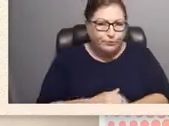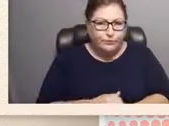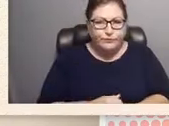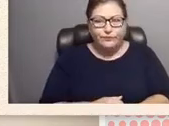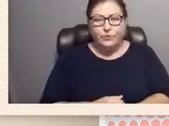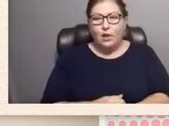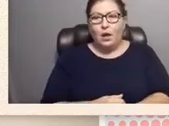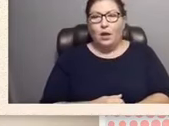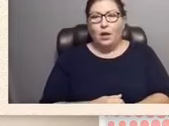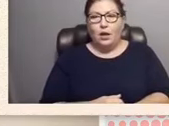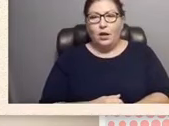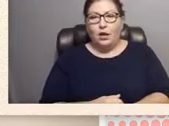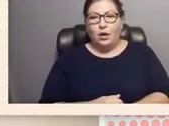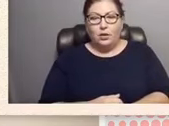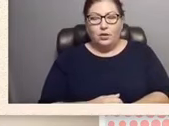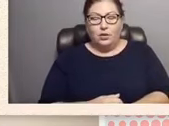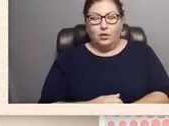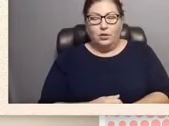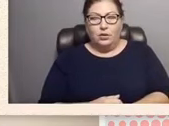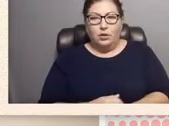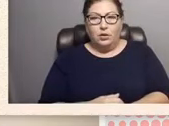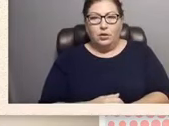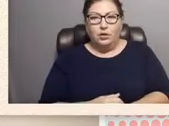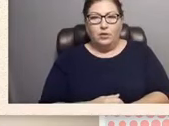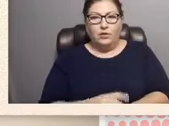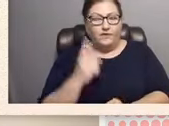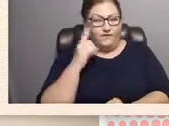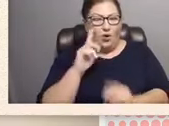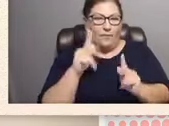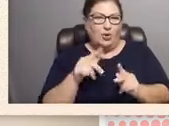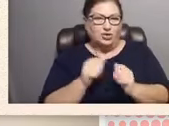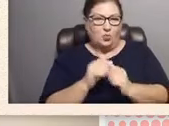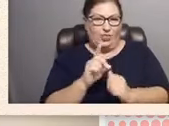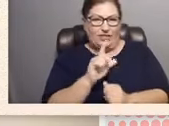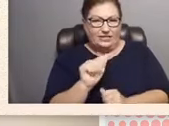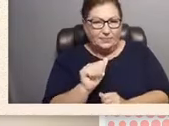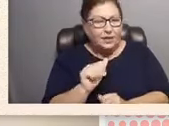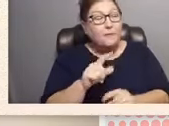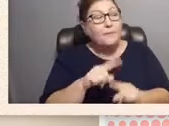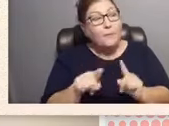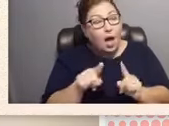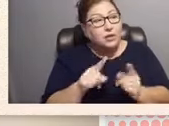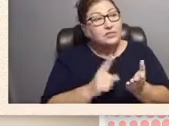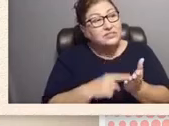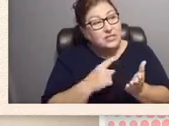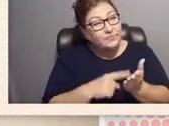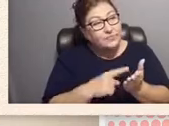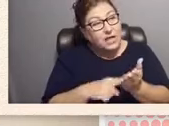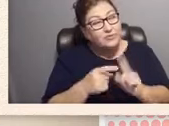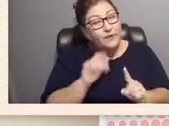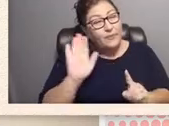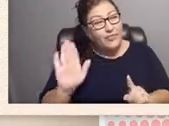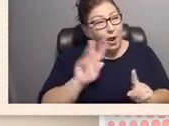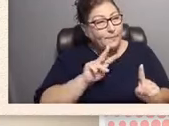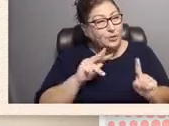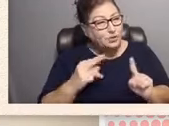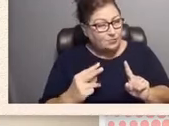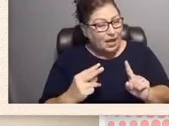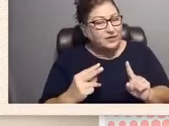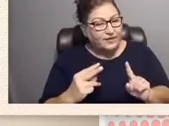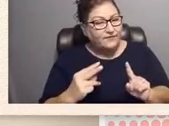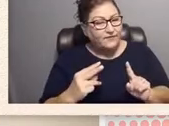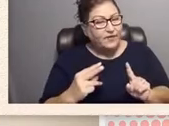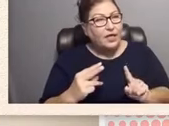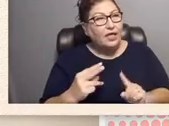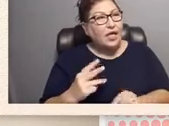a person with a disability. But sometimes too, coming from their perspective, they thought that